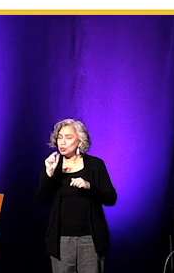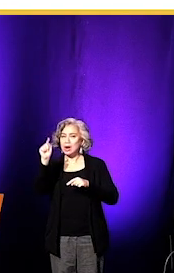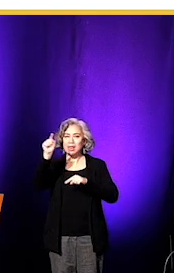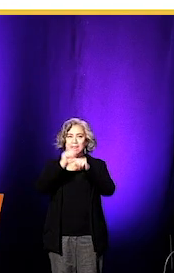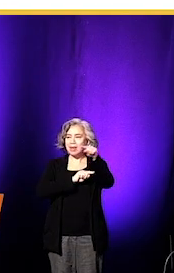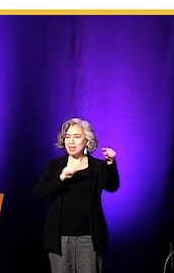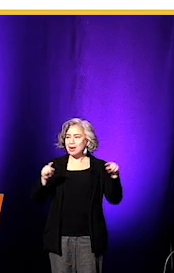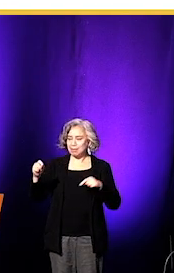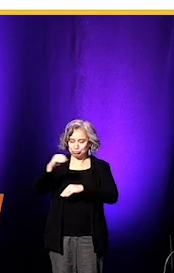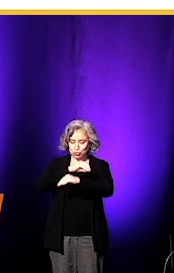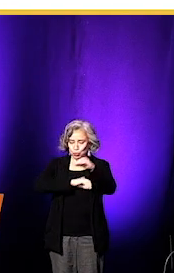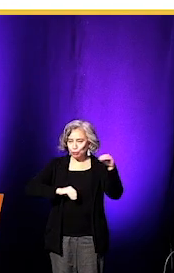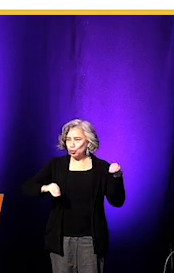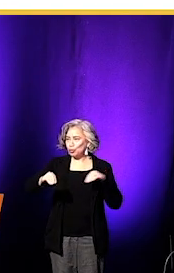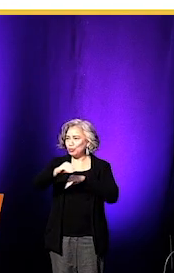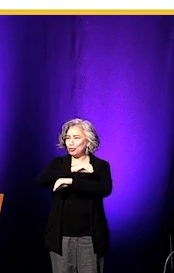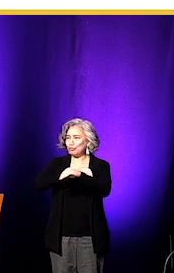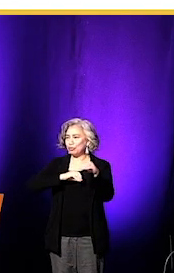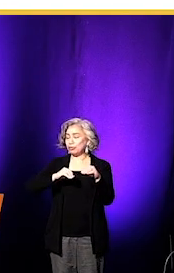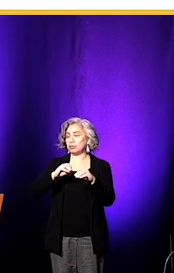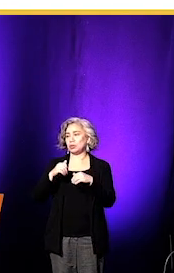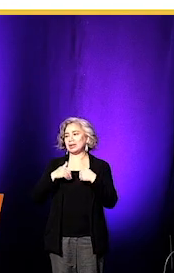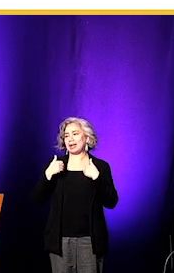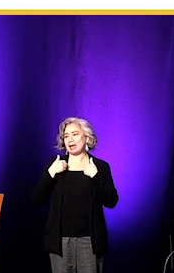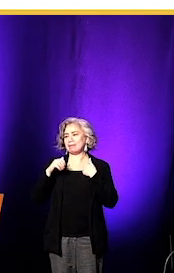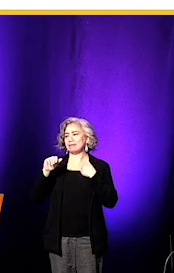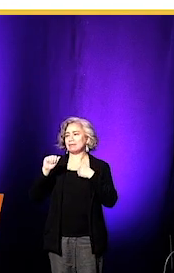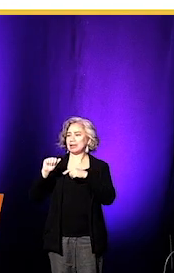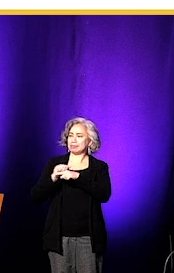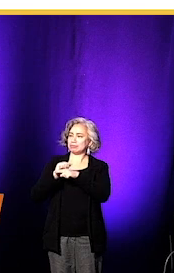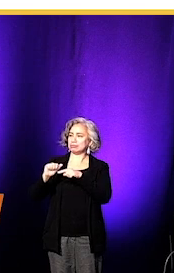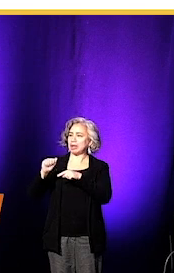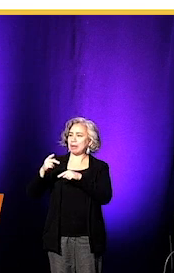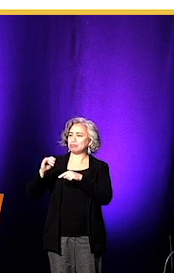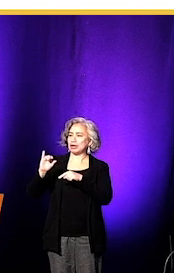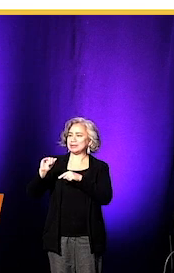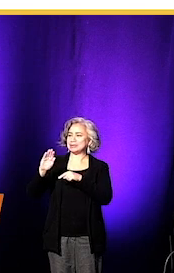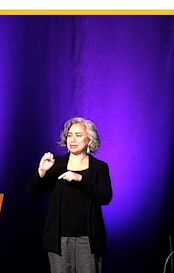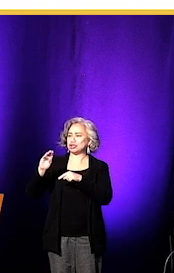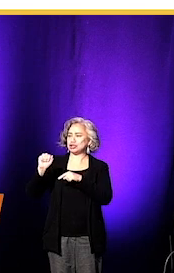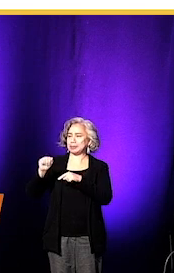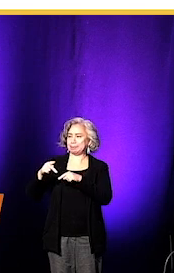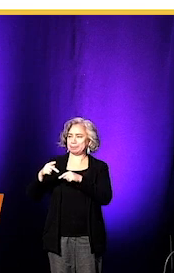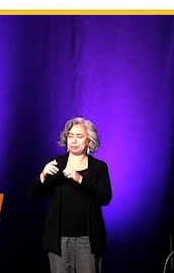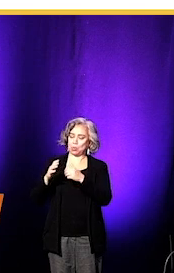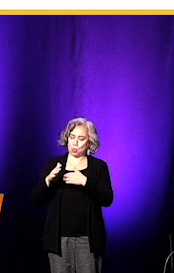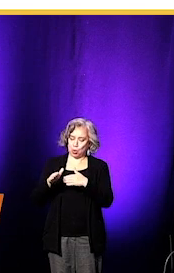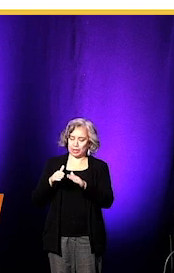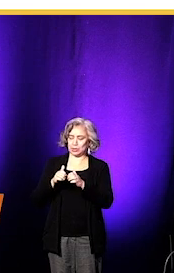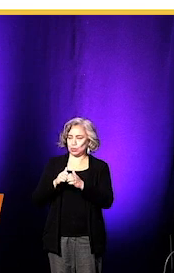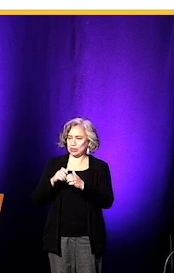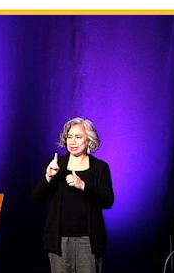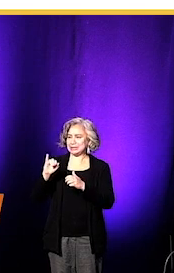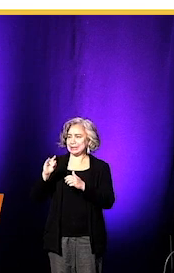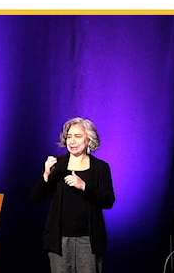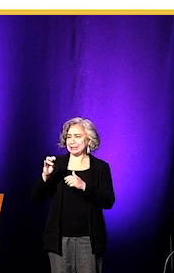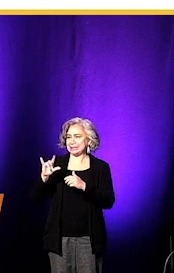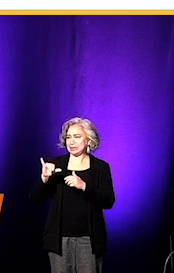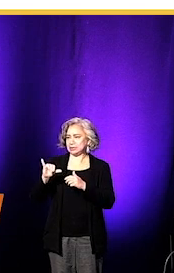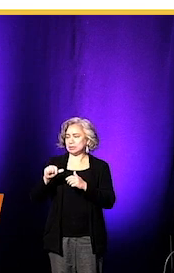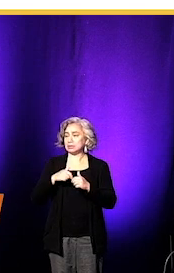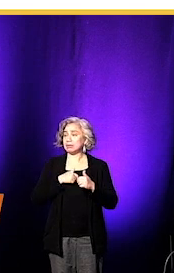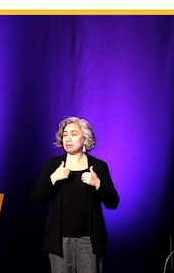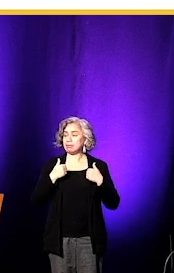The latter were apprenticeships and walking with dignity. I had the opportunity to have a focused conversation,